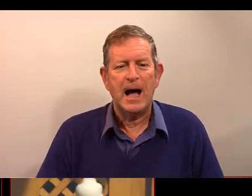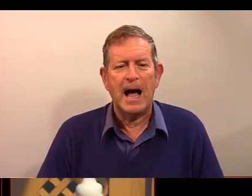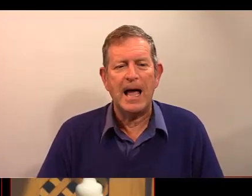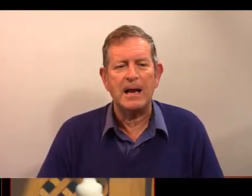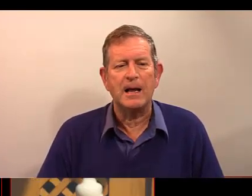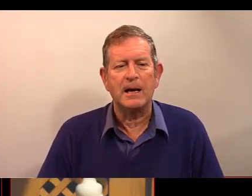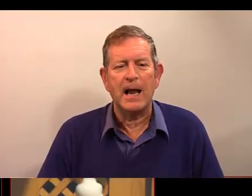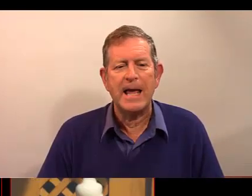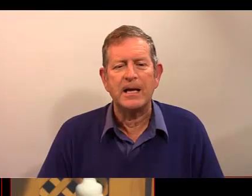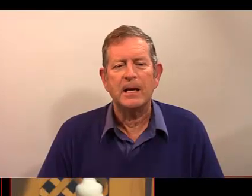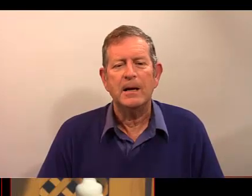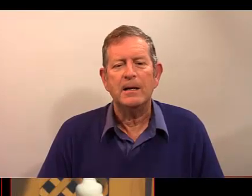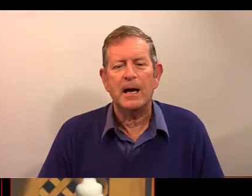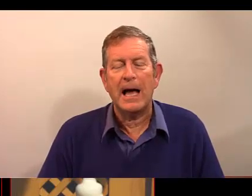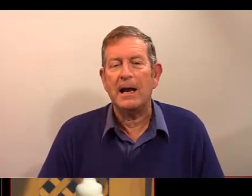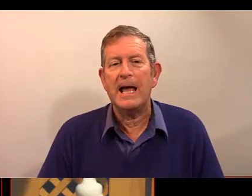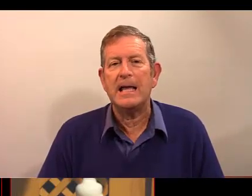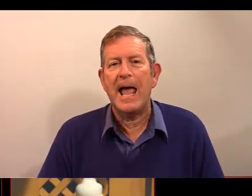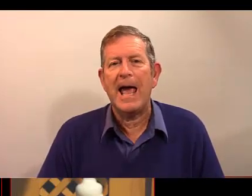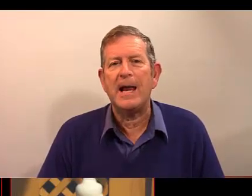cream. I like